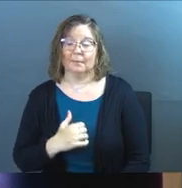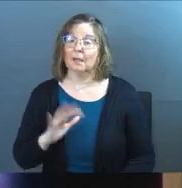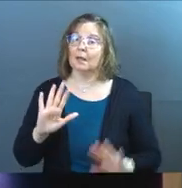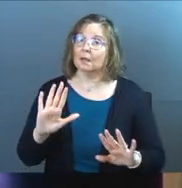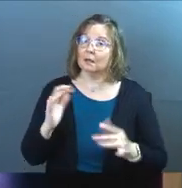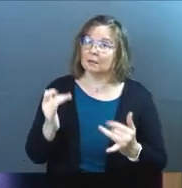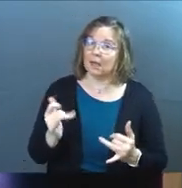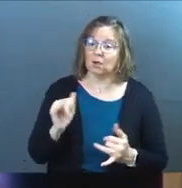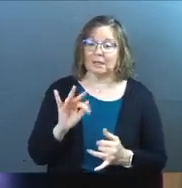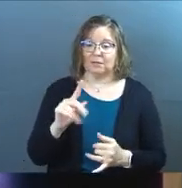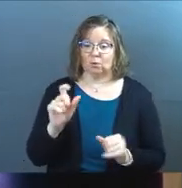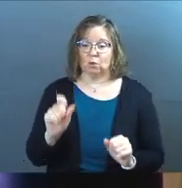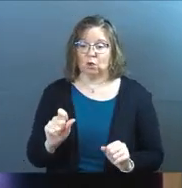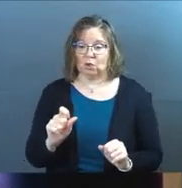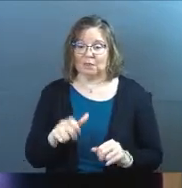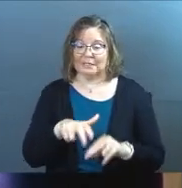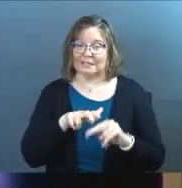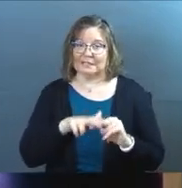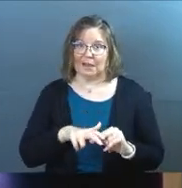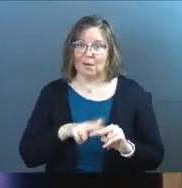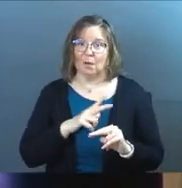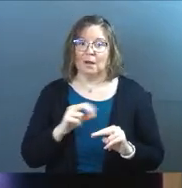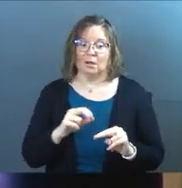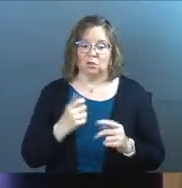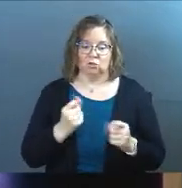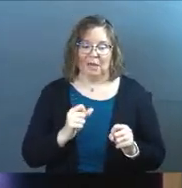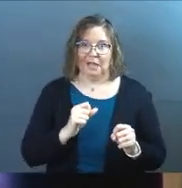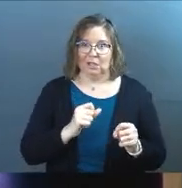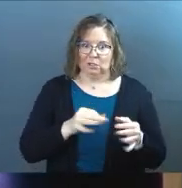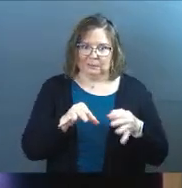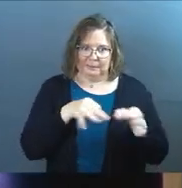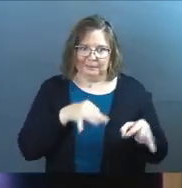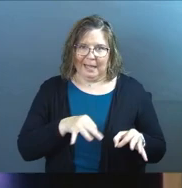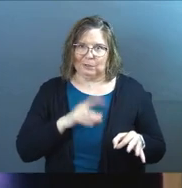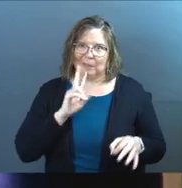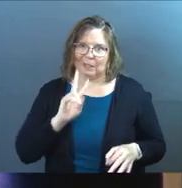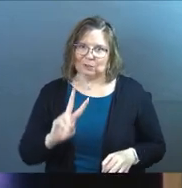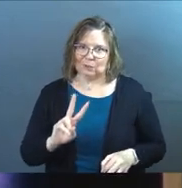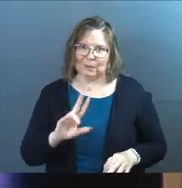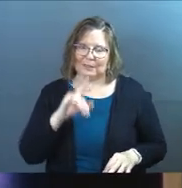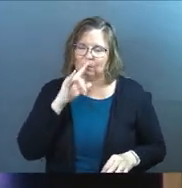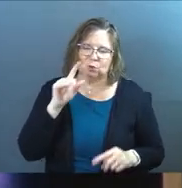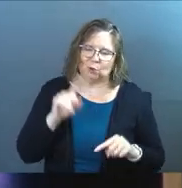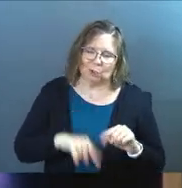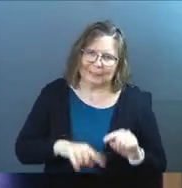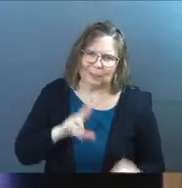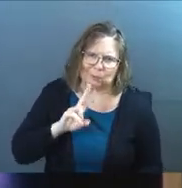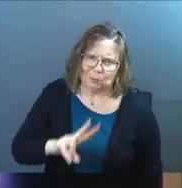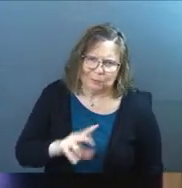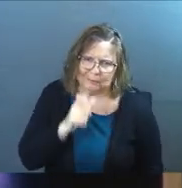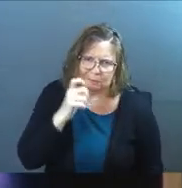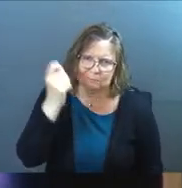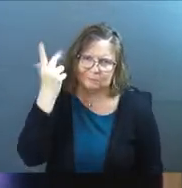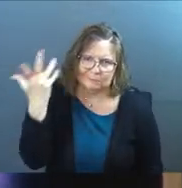Now, if you could have sat down and tried to talk sense into that two-year-old child, which you couldn't.